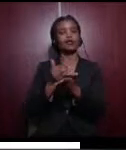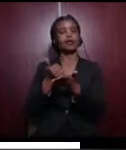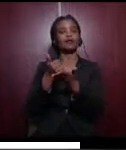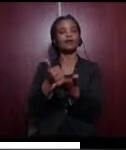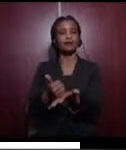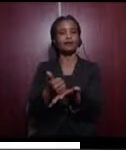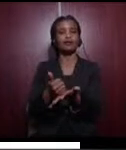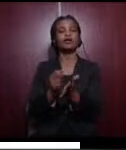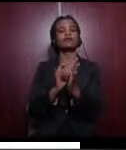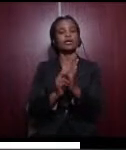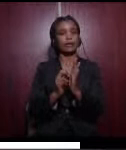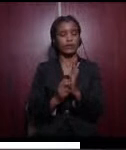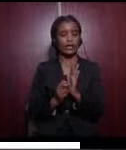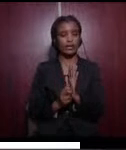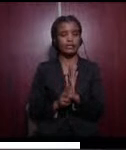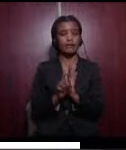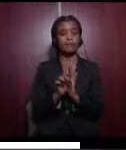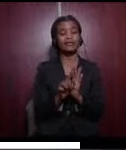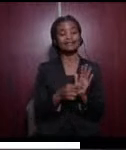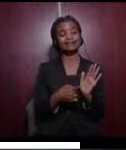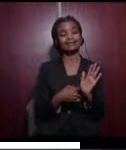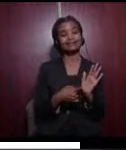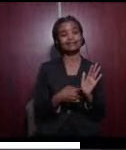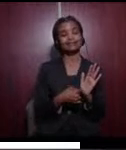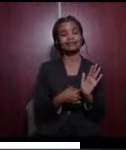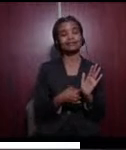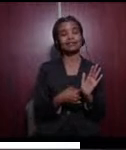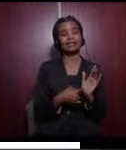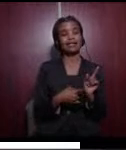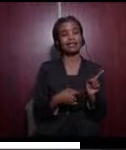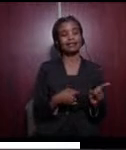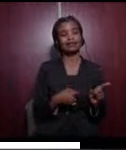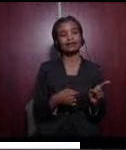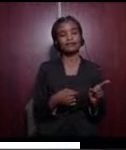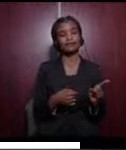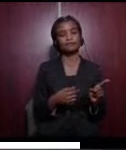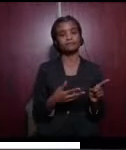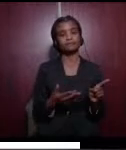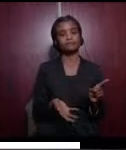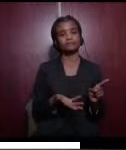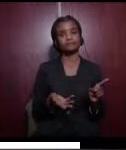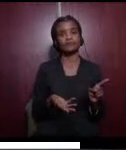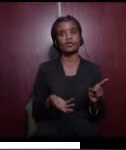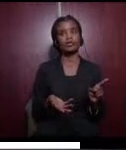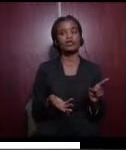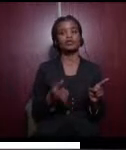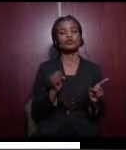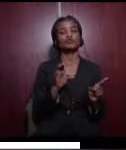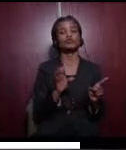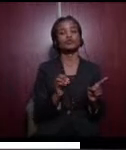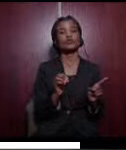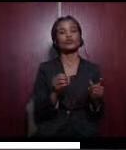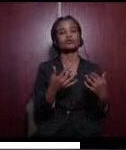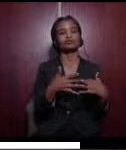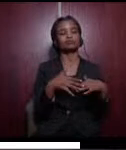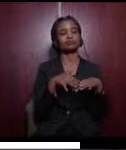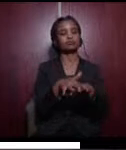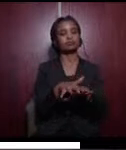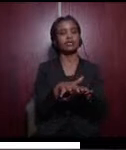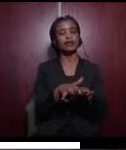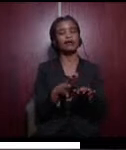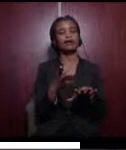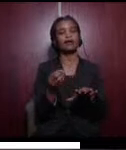well, whereas the Fundraising Act so there is that kind of overlap in terms of providing